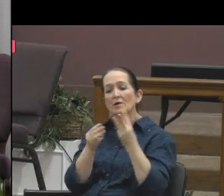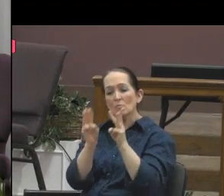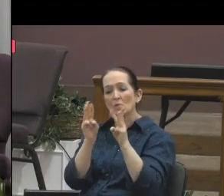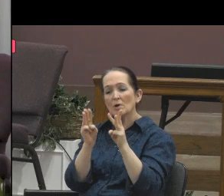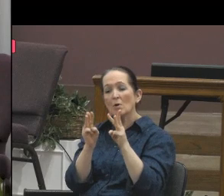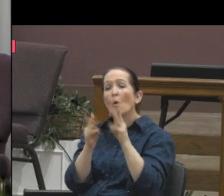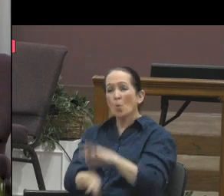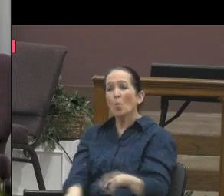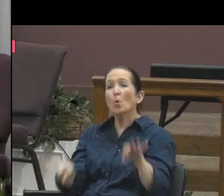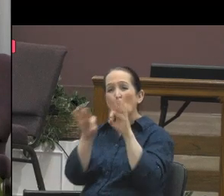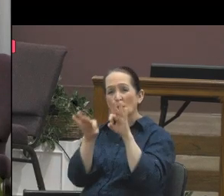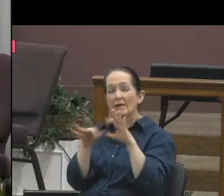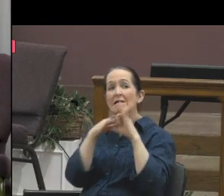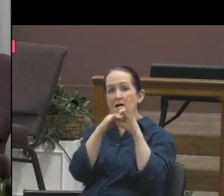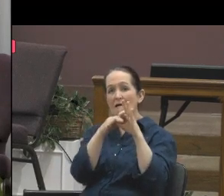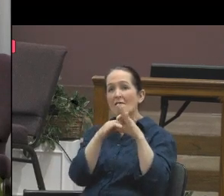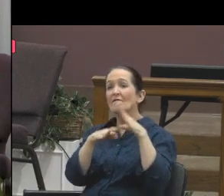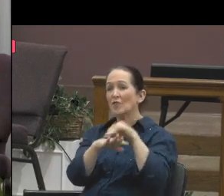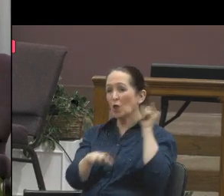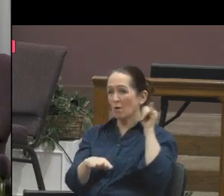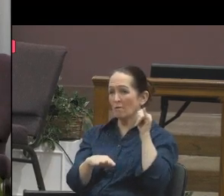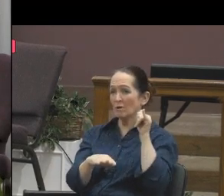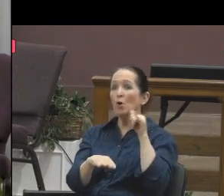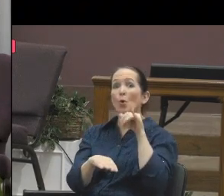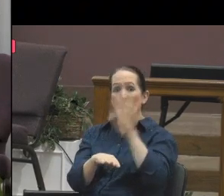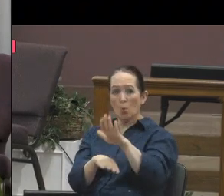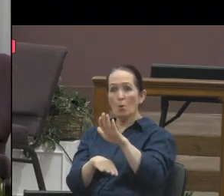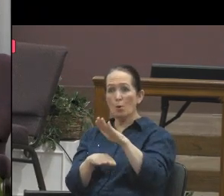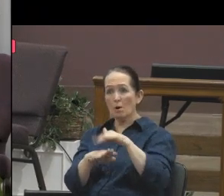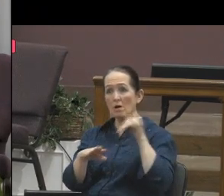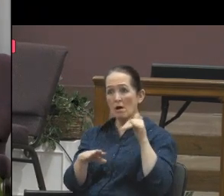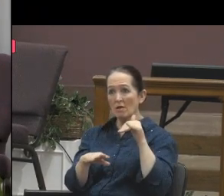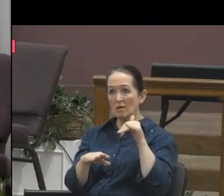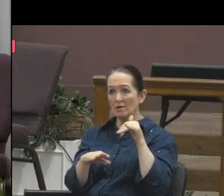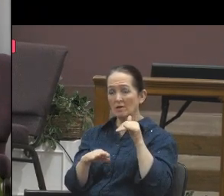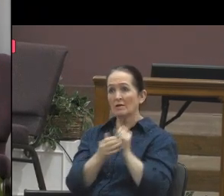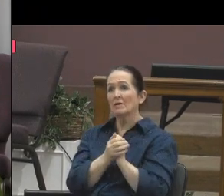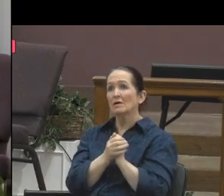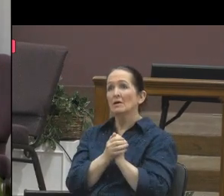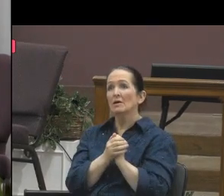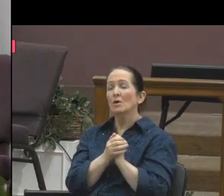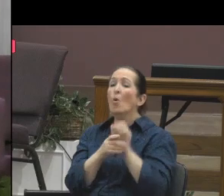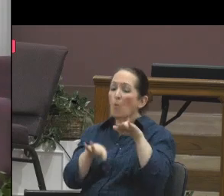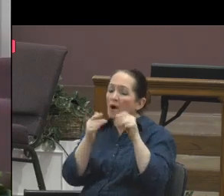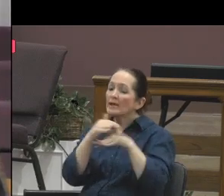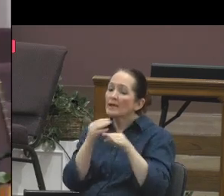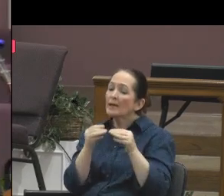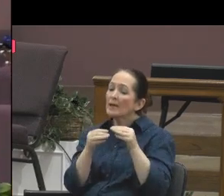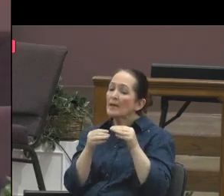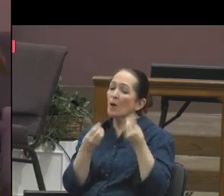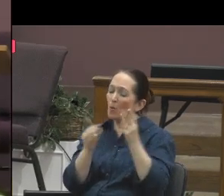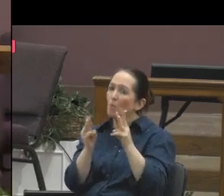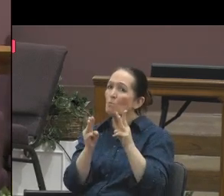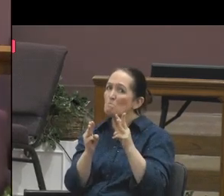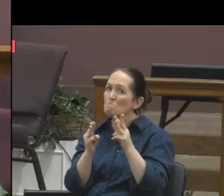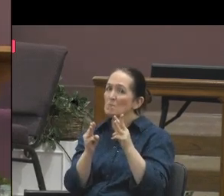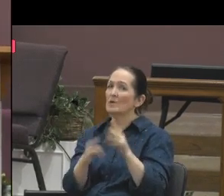of the calling. Your calling. Walk in a manner